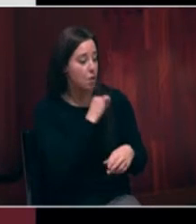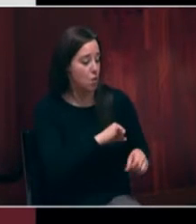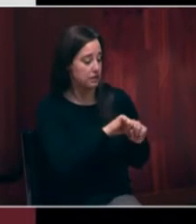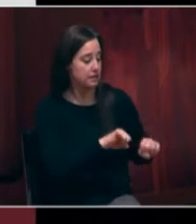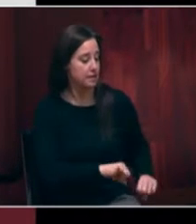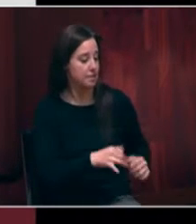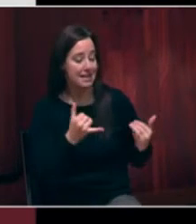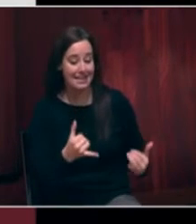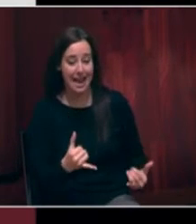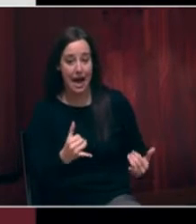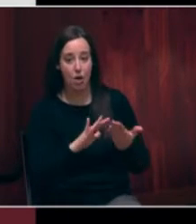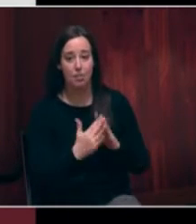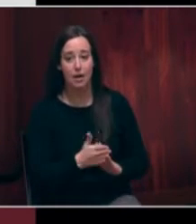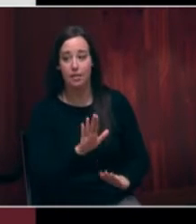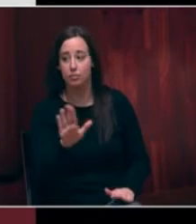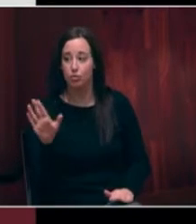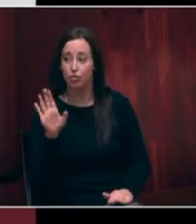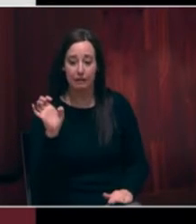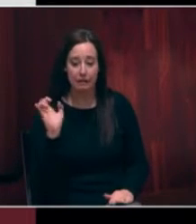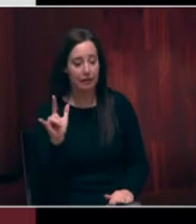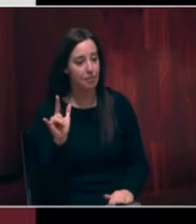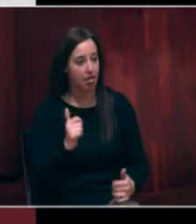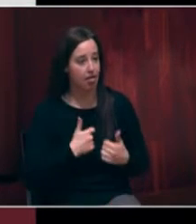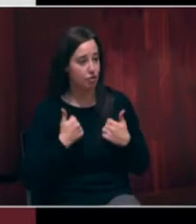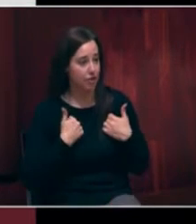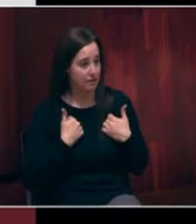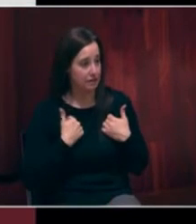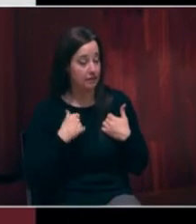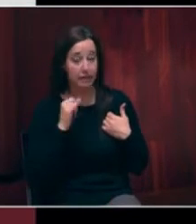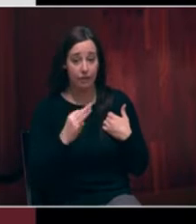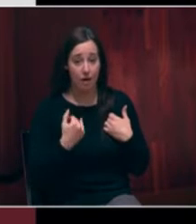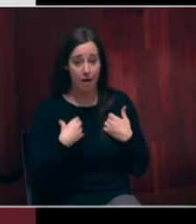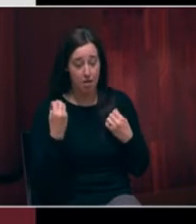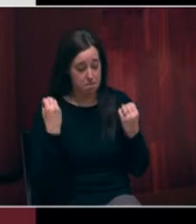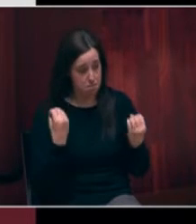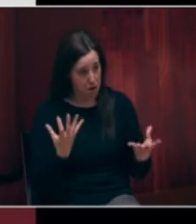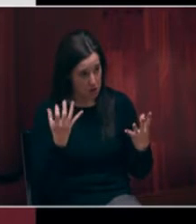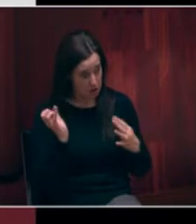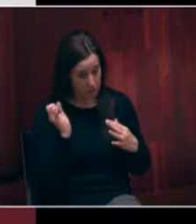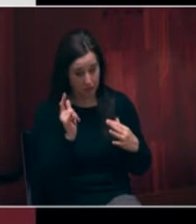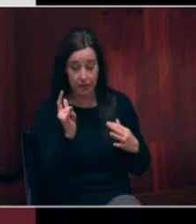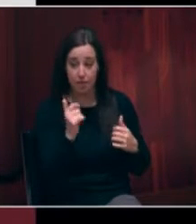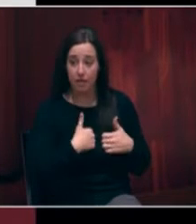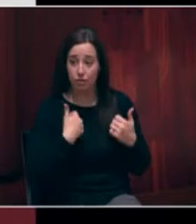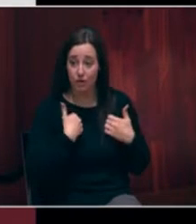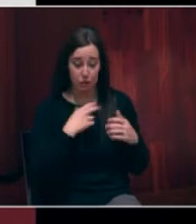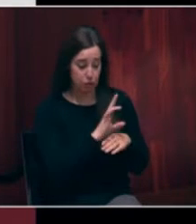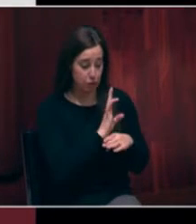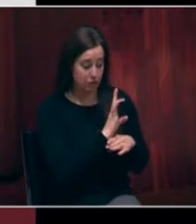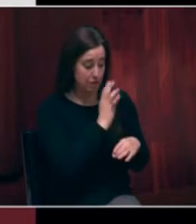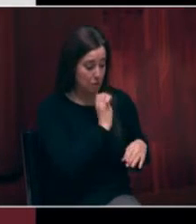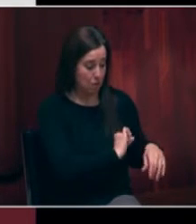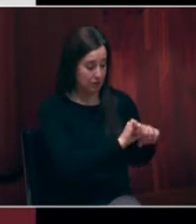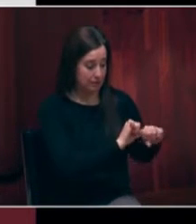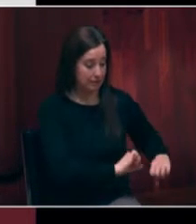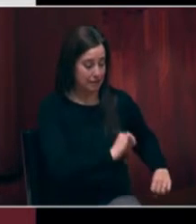it is now your email address. If you had multiple email addresses you were using in the old system and you're not